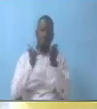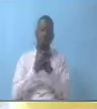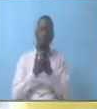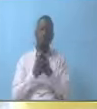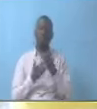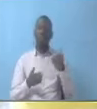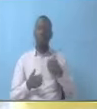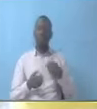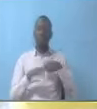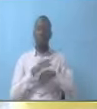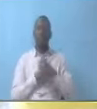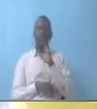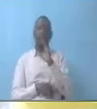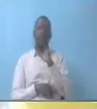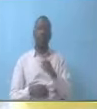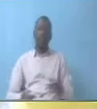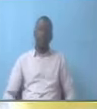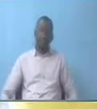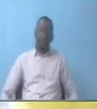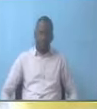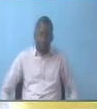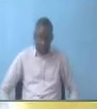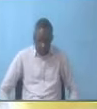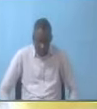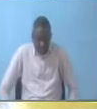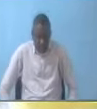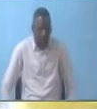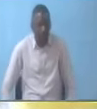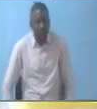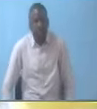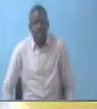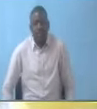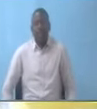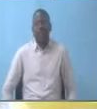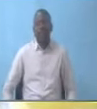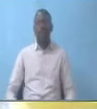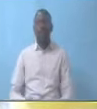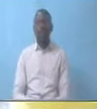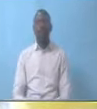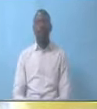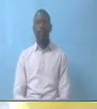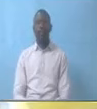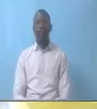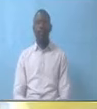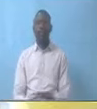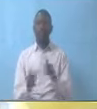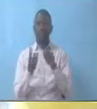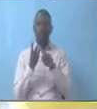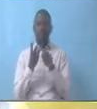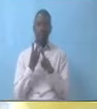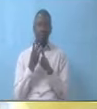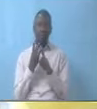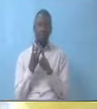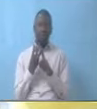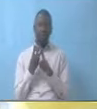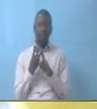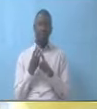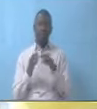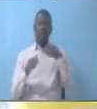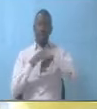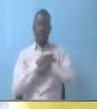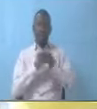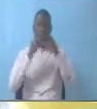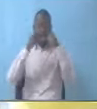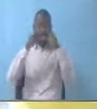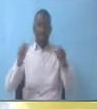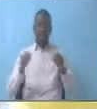pour taxawal ben loi bo xamne dina sam karange njub ak tamen lu jëm ci walu jaar yoon. Three. Ñett bi. Within the office of